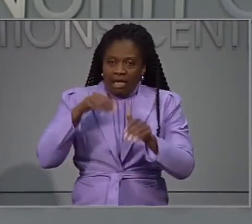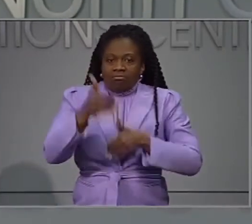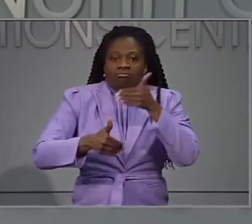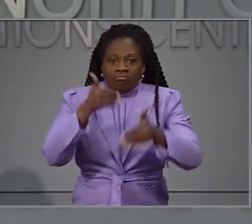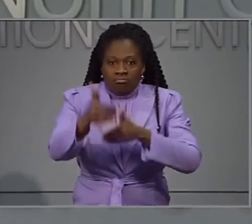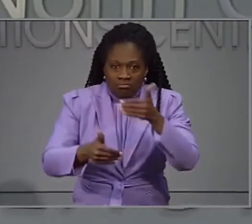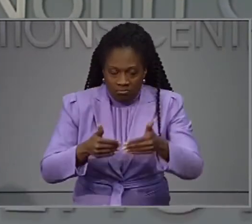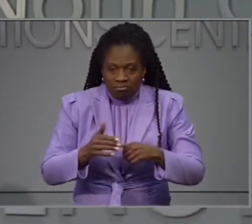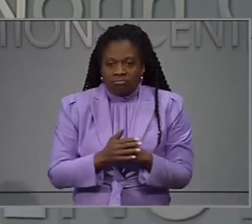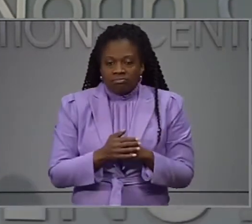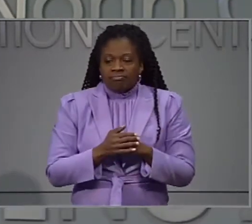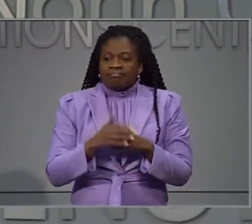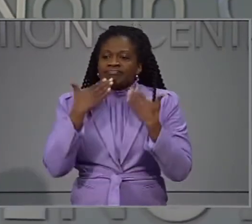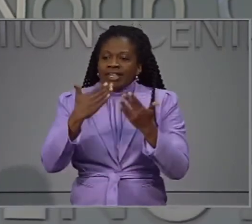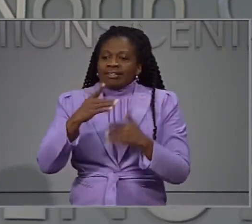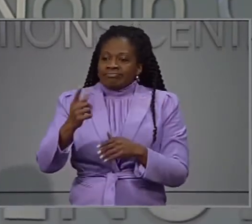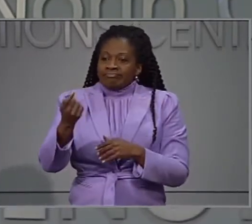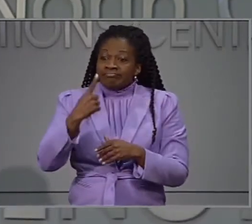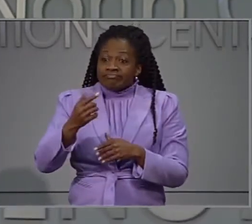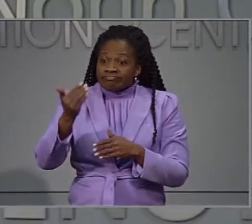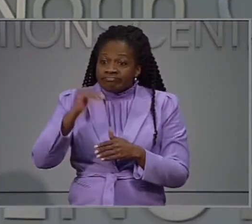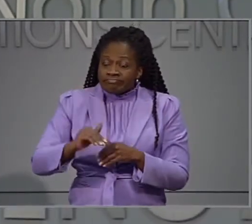Thank you. Next question, please.